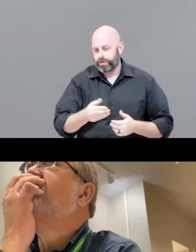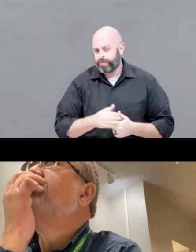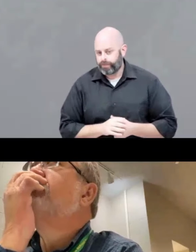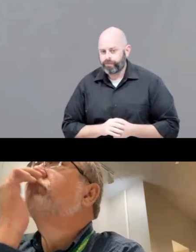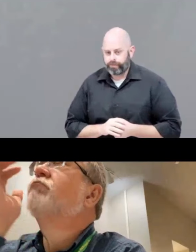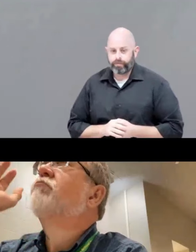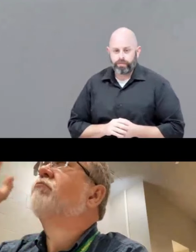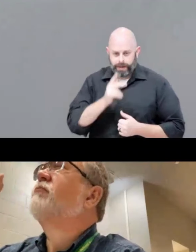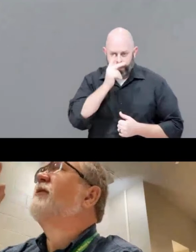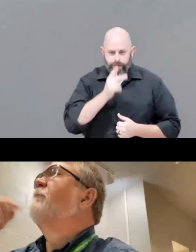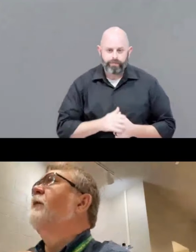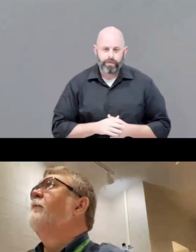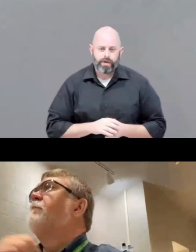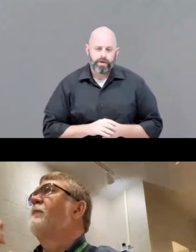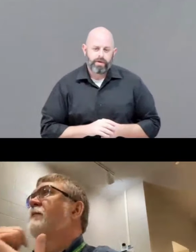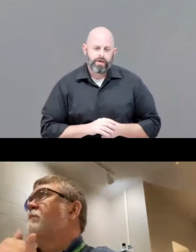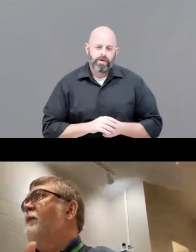Question. Kevin?